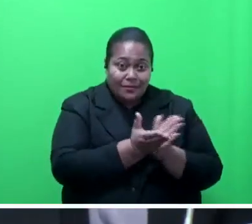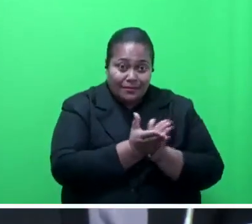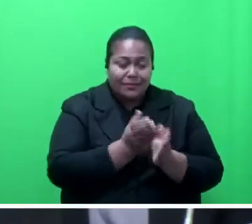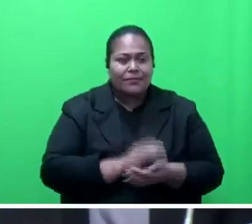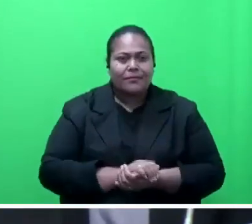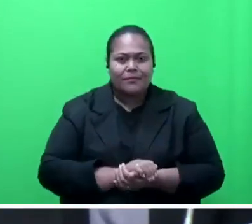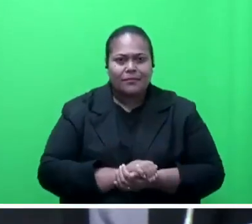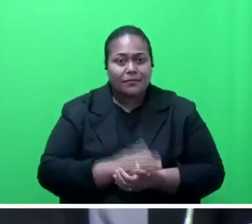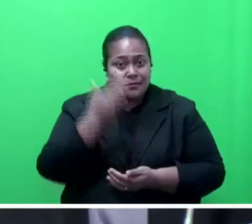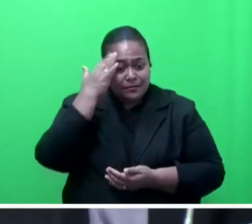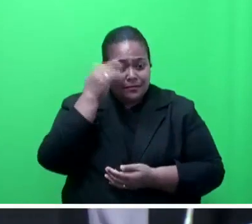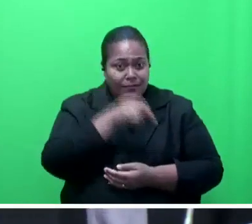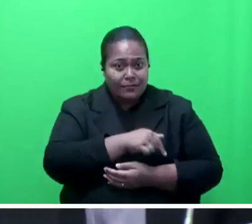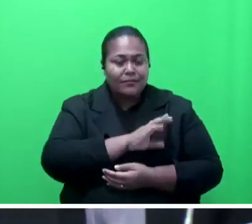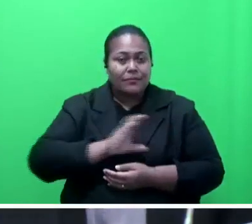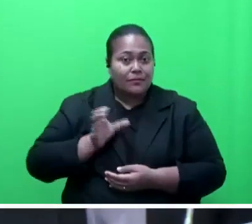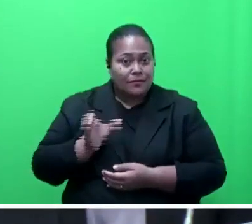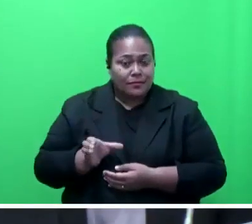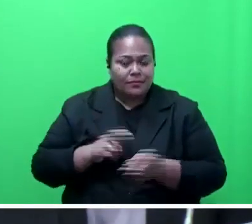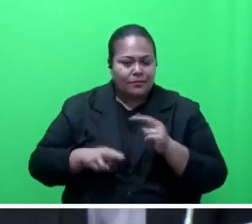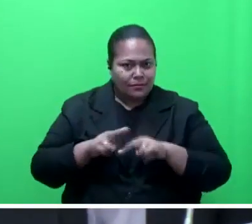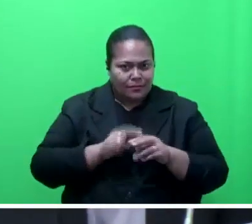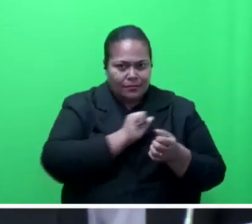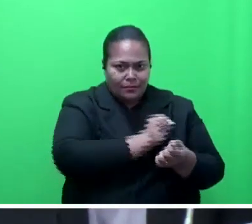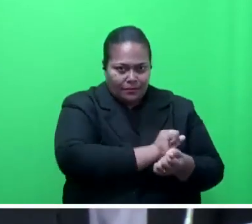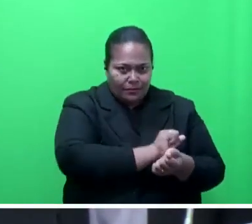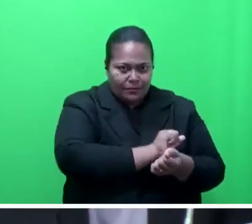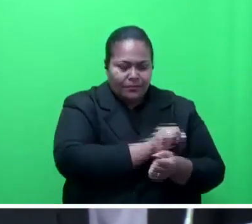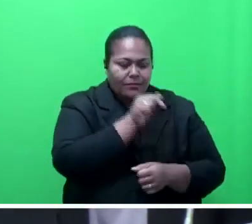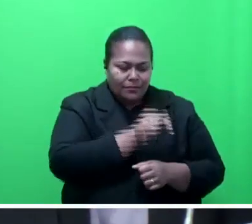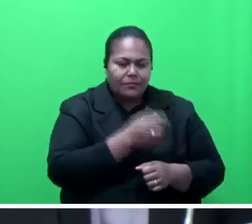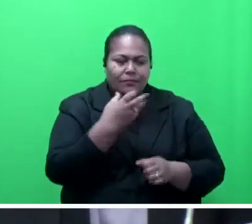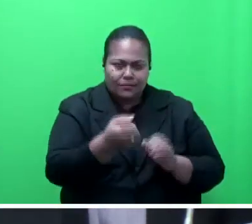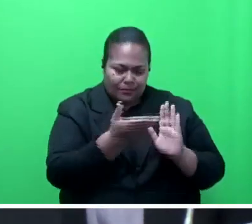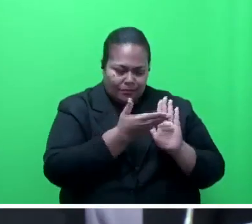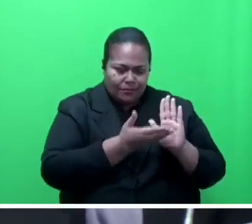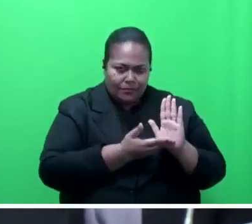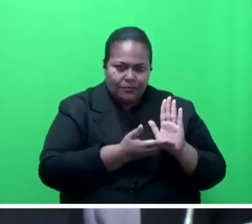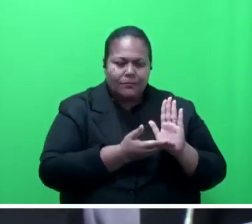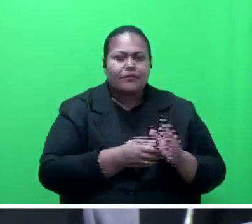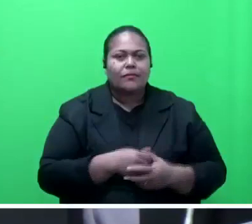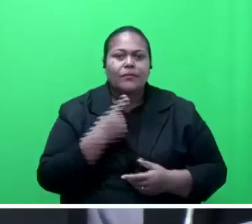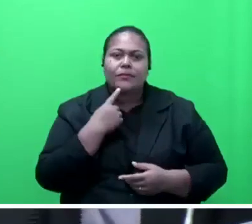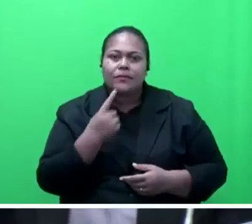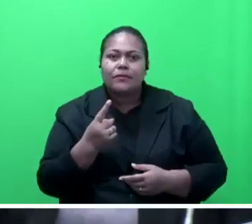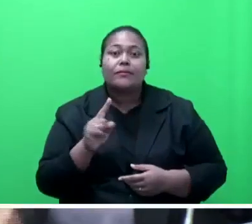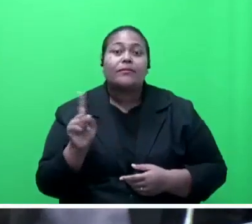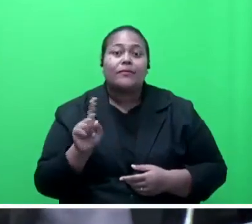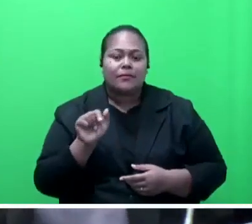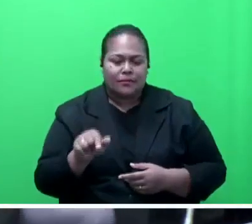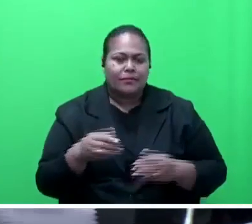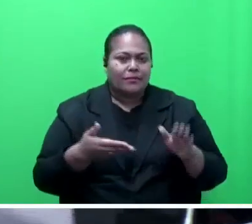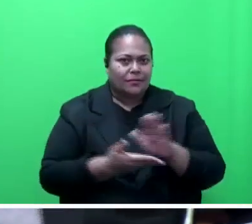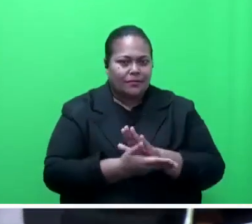head of the Fiji Corrections Service shall be the Commissioner of Fiji Corrections Service, who shall, subject to the orders and directions of the Minister, shall administrative